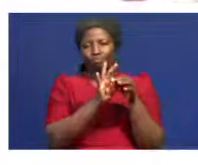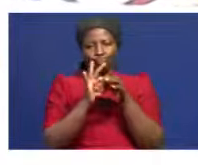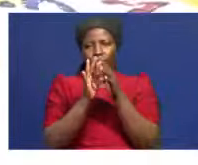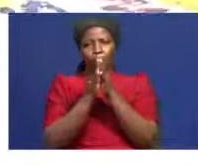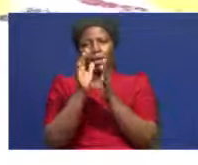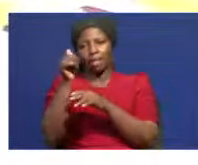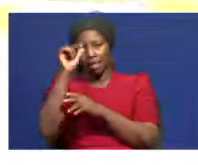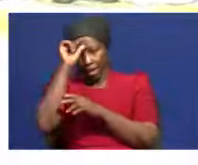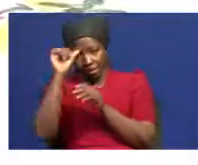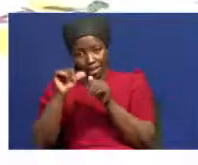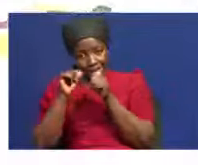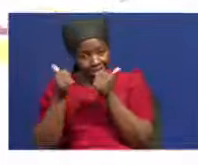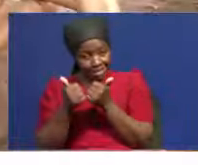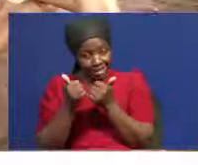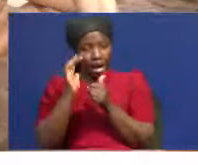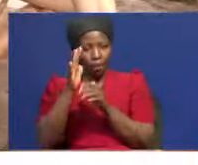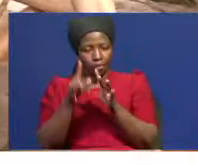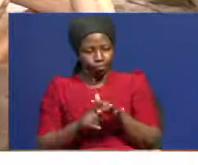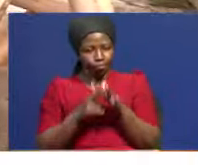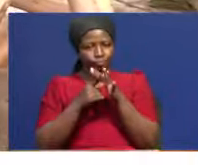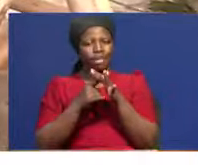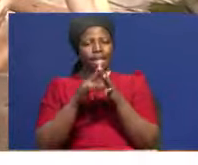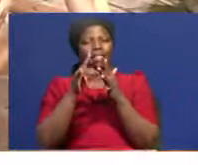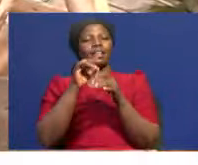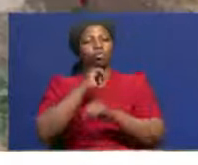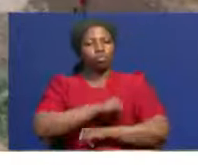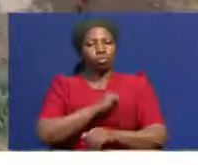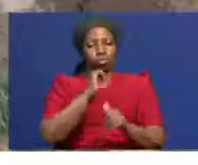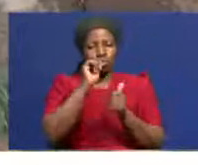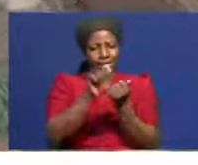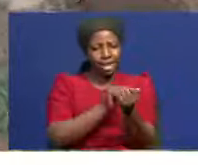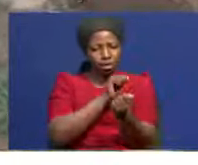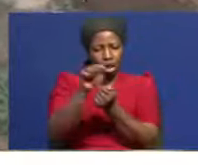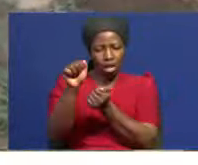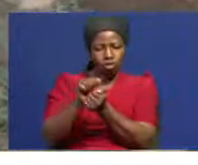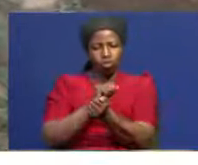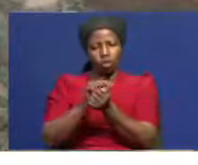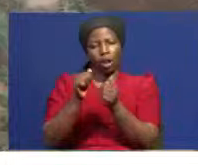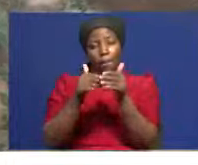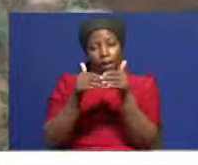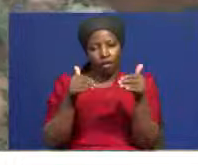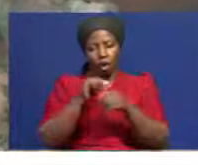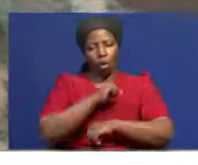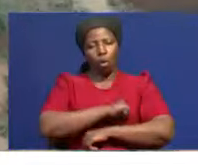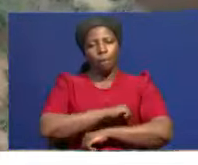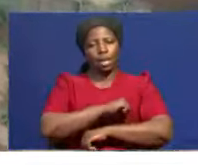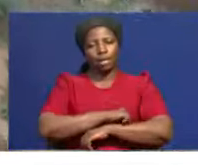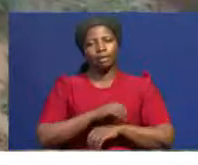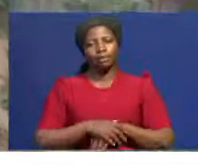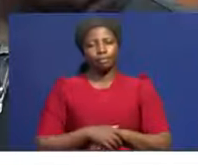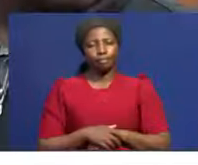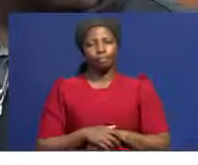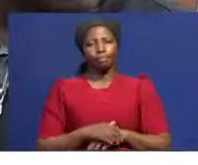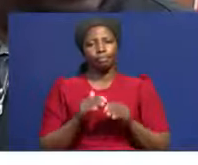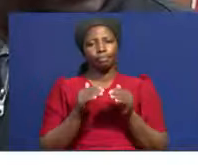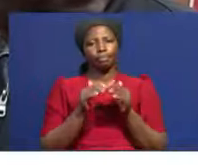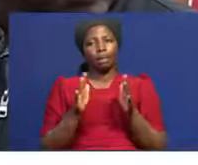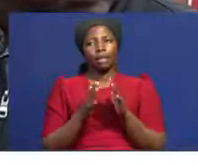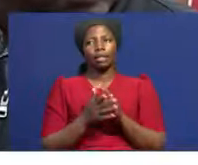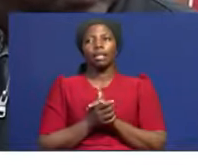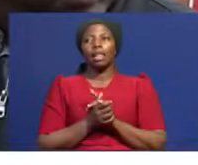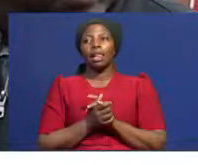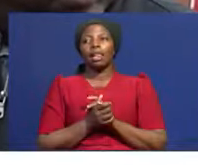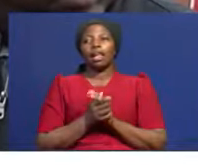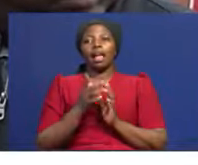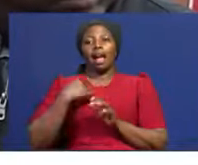damaged facilities at schools ahead of the reopening. We acknowledge that there are still challenges in a few of our schools in terms